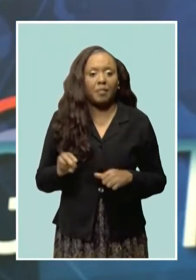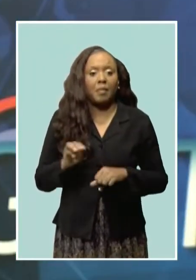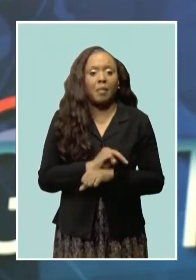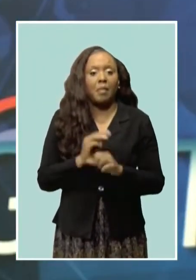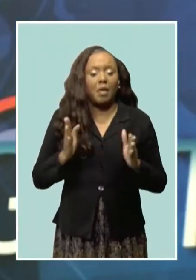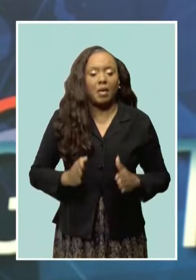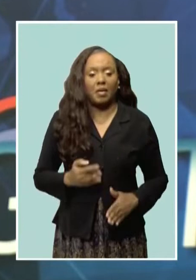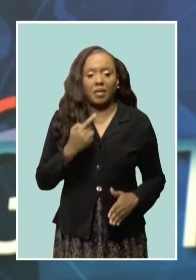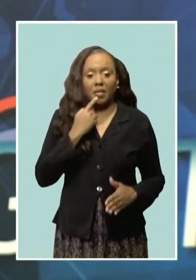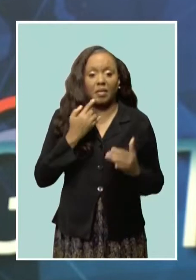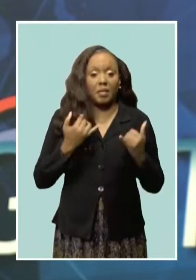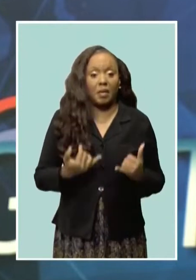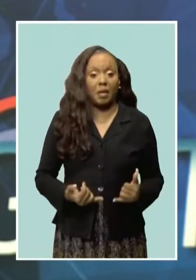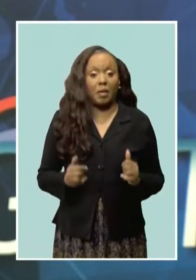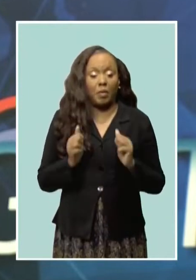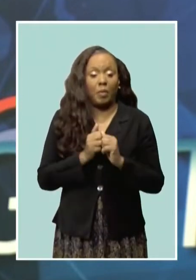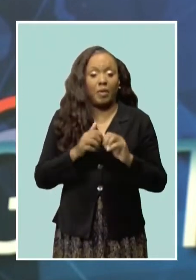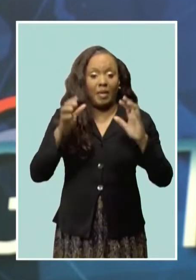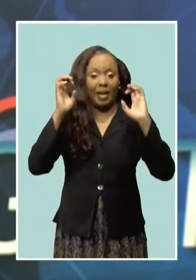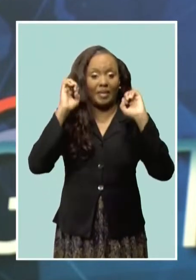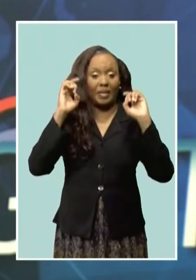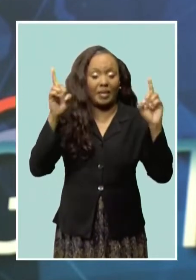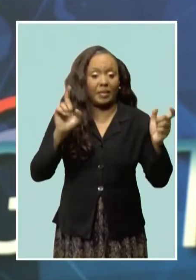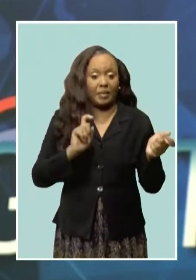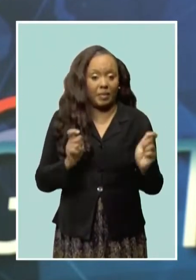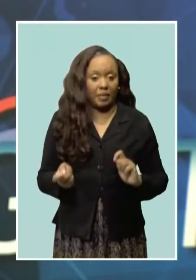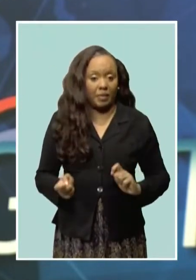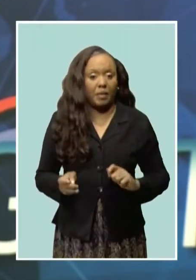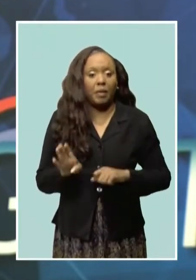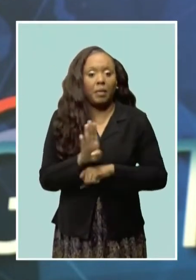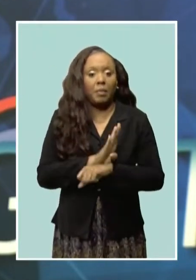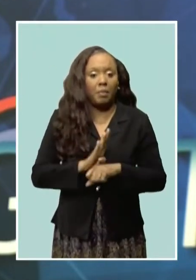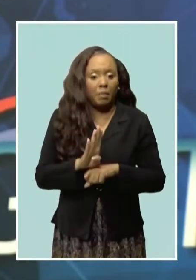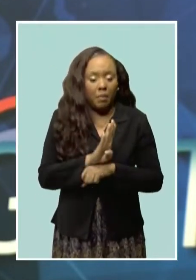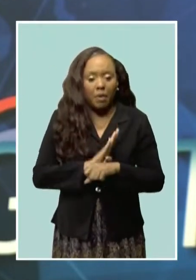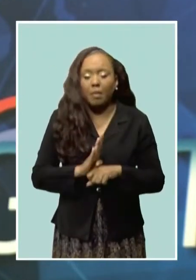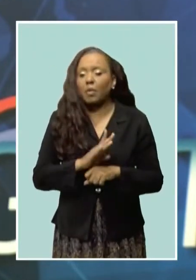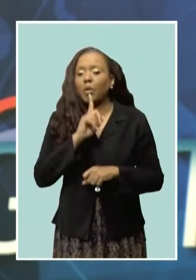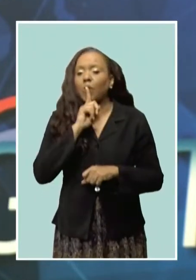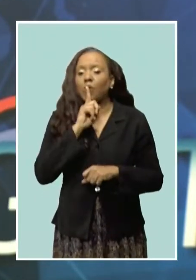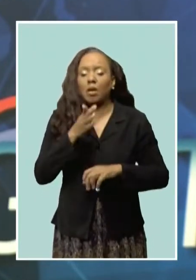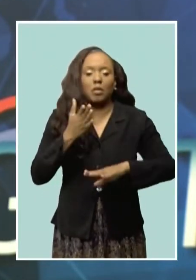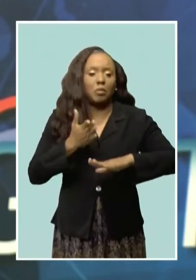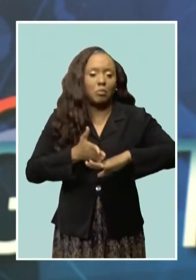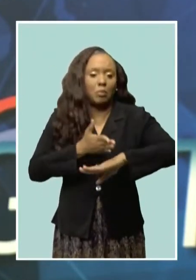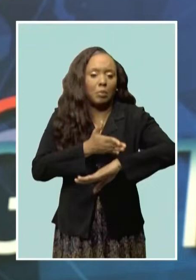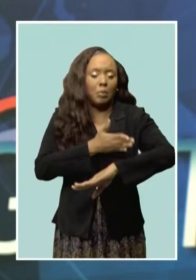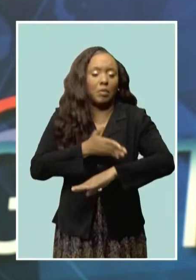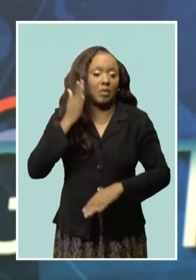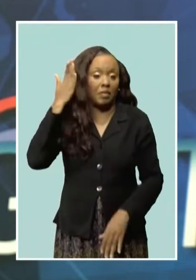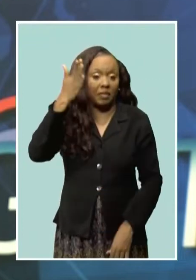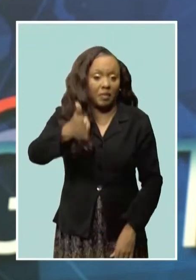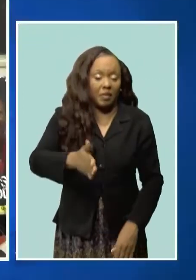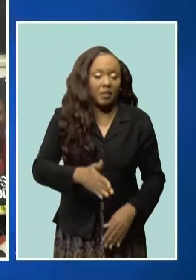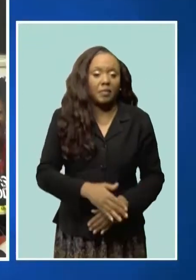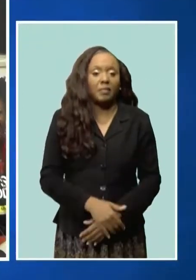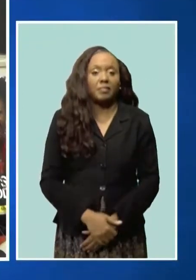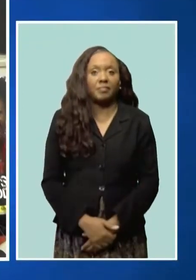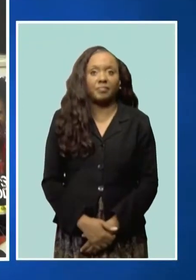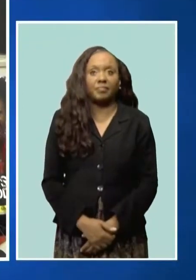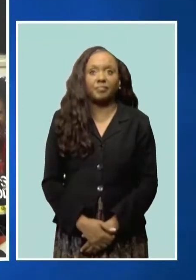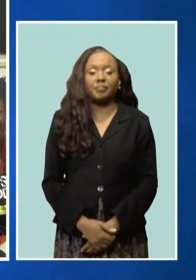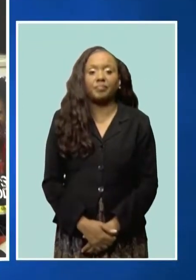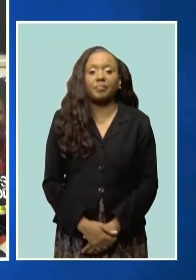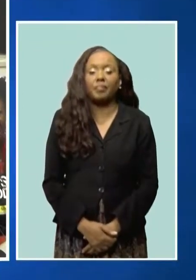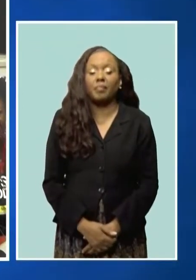Minister Strawn says through education reform, Barbados is also securing its future. It's going to cause people